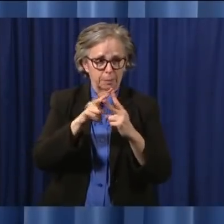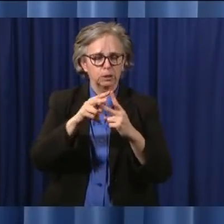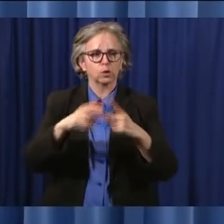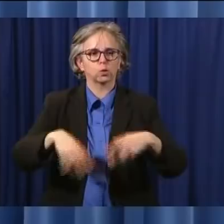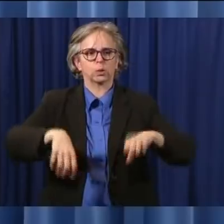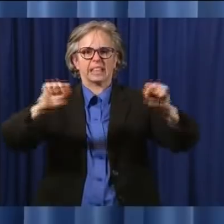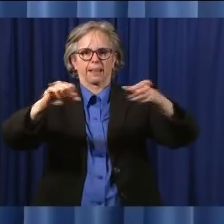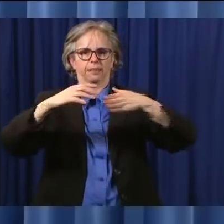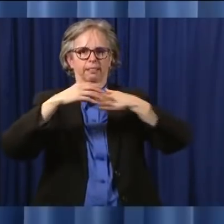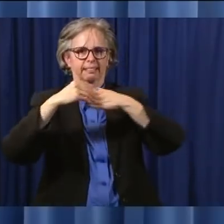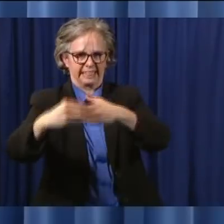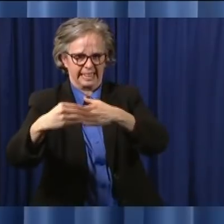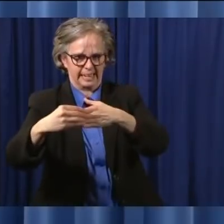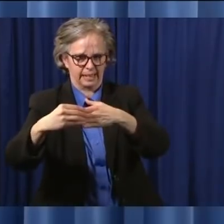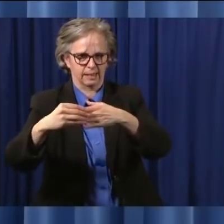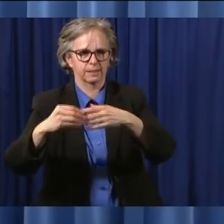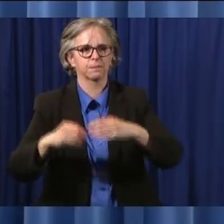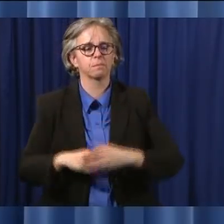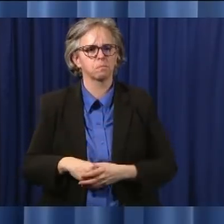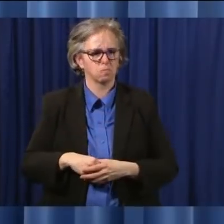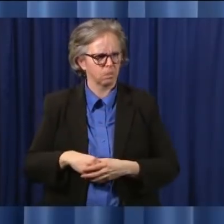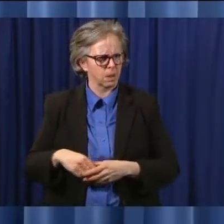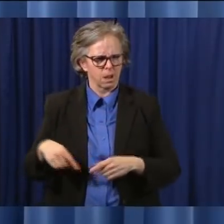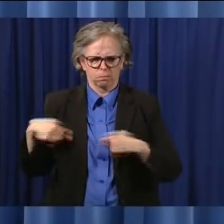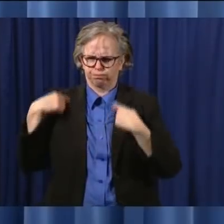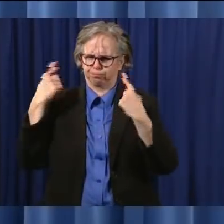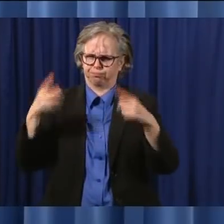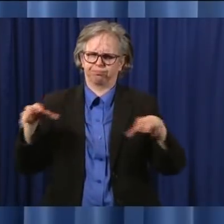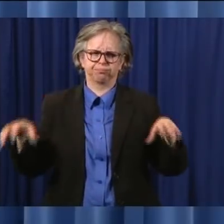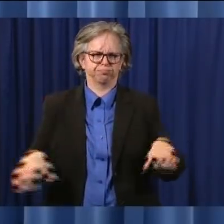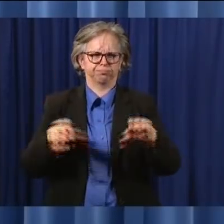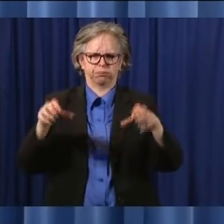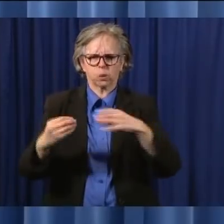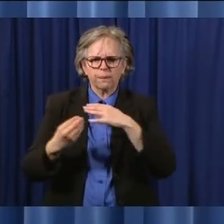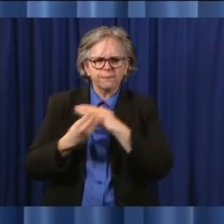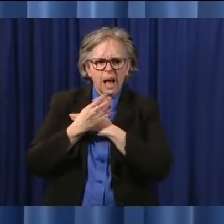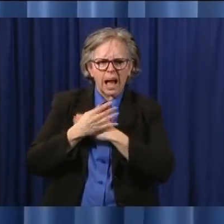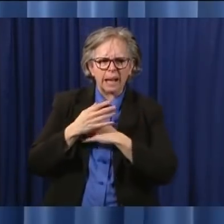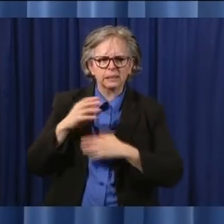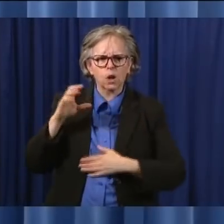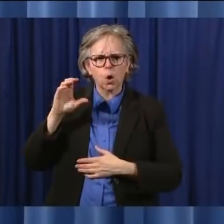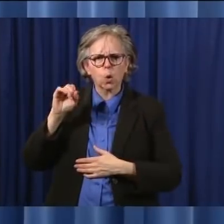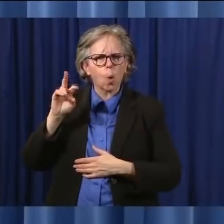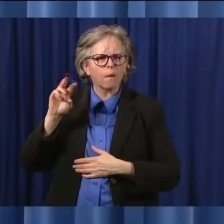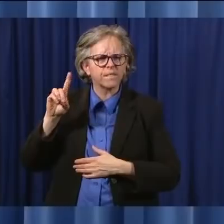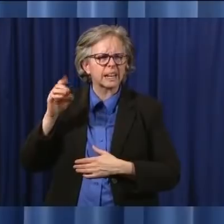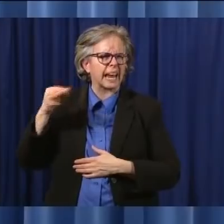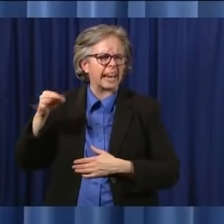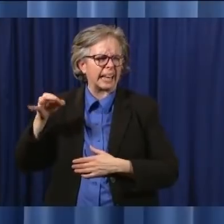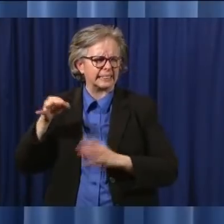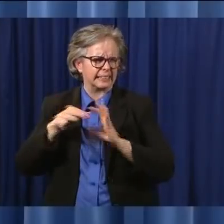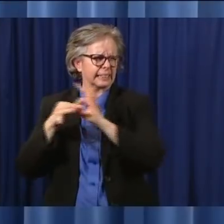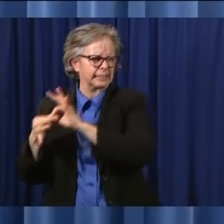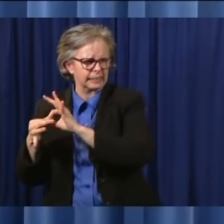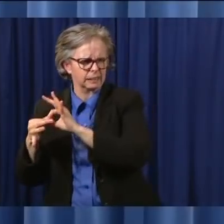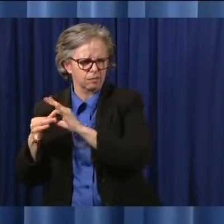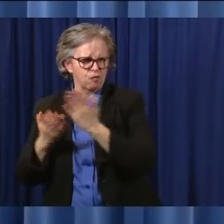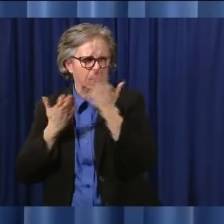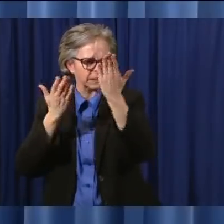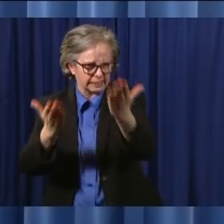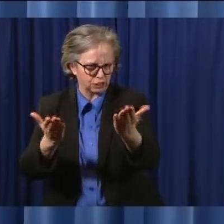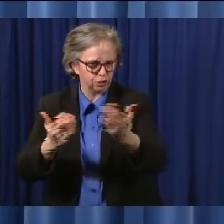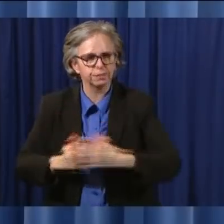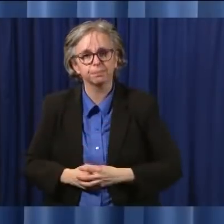worked tirelessly to advise us on COVID-19 specific recommendations, including steps to address how communities